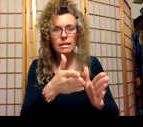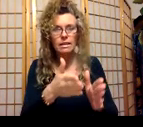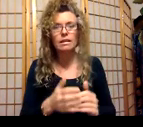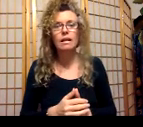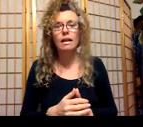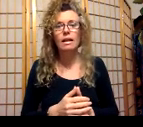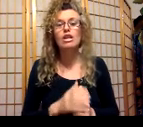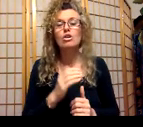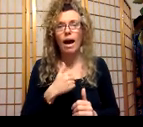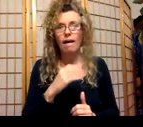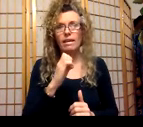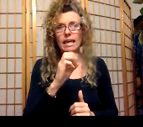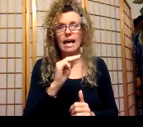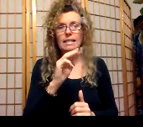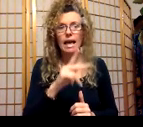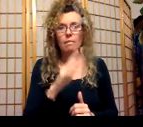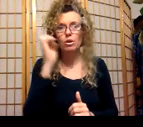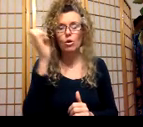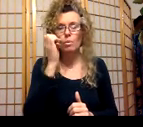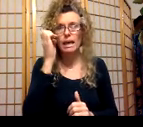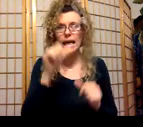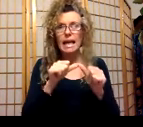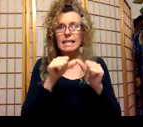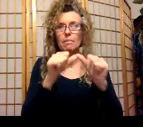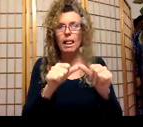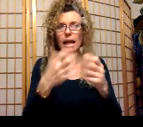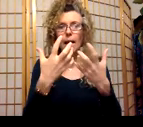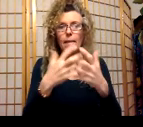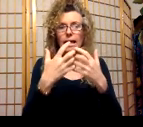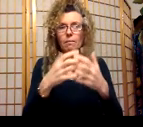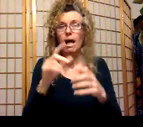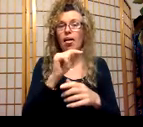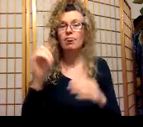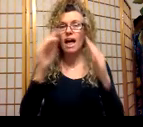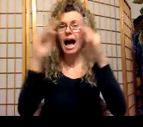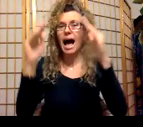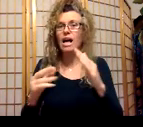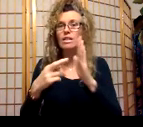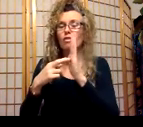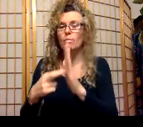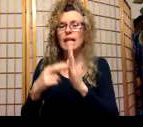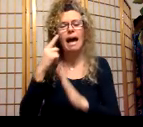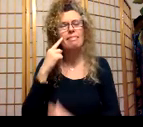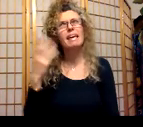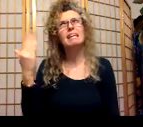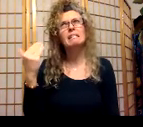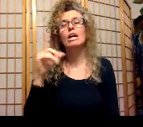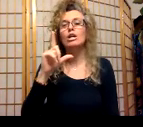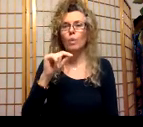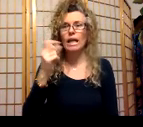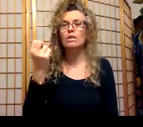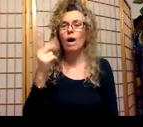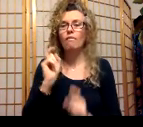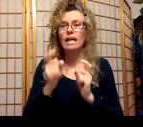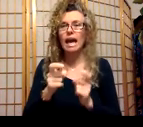You've got ESM, European Stability Mechanism. The House of Representatives, I think in 2012,